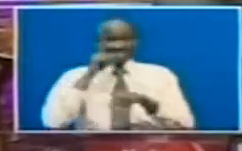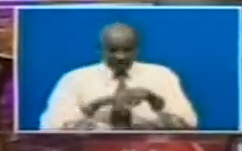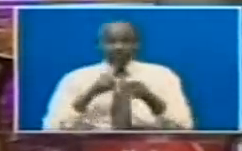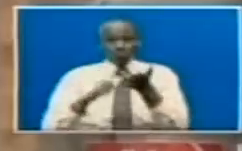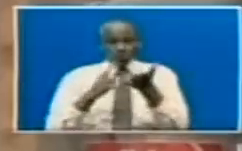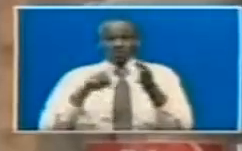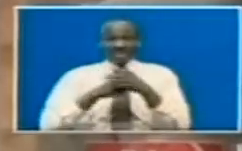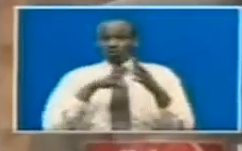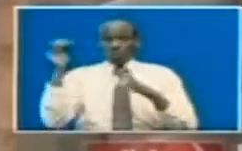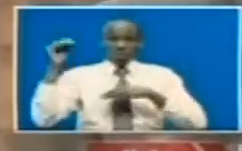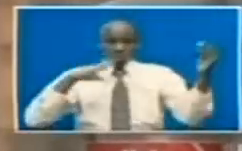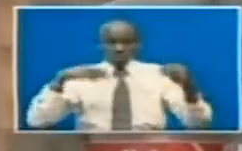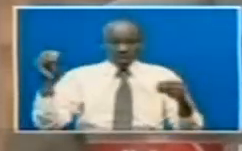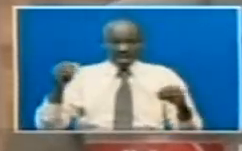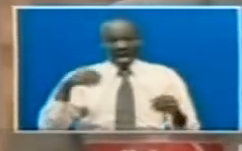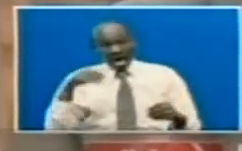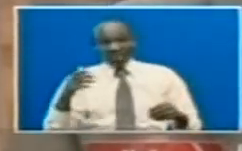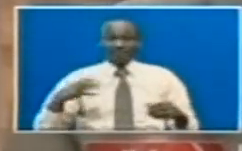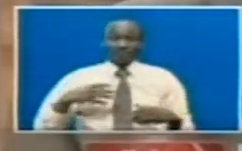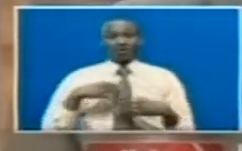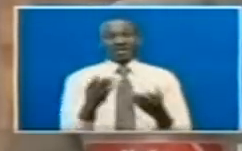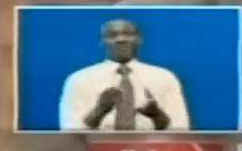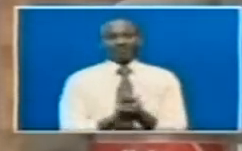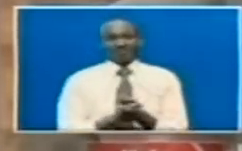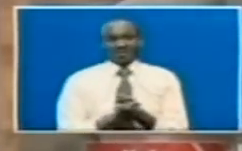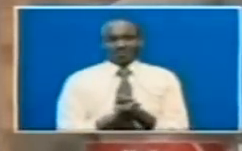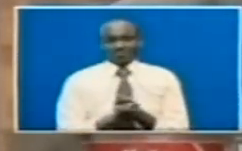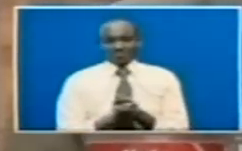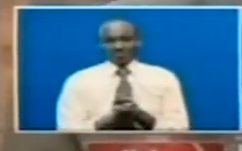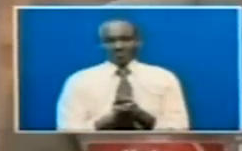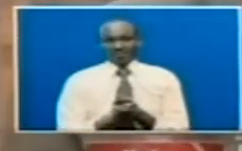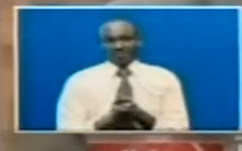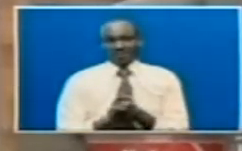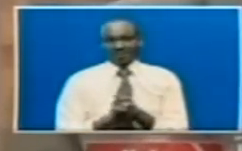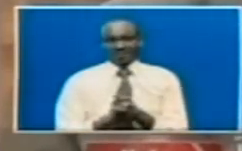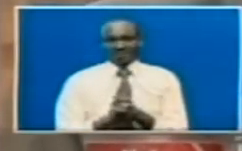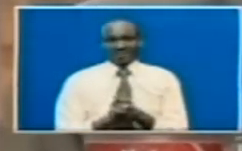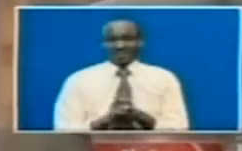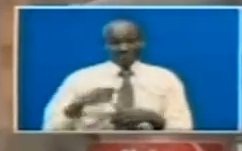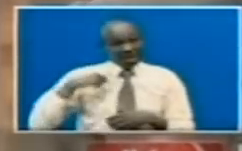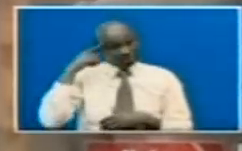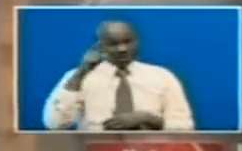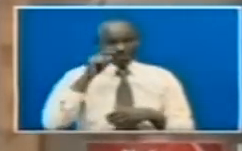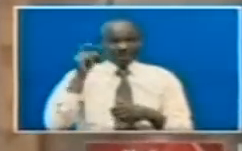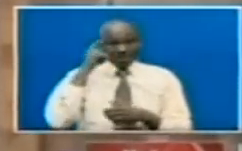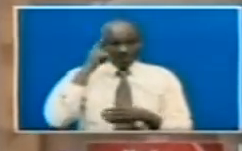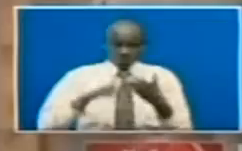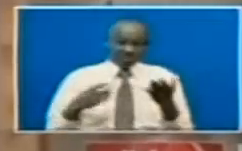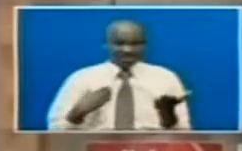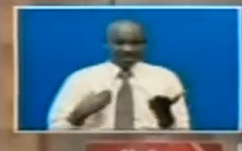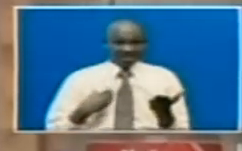kuenda, wengine walikuwa nafacha bitu huko. And I thought, once they go, I can